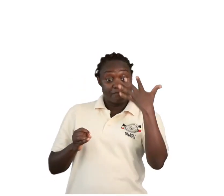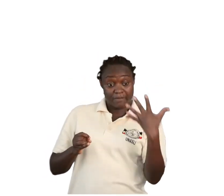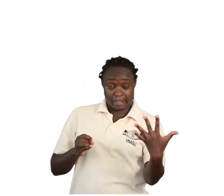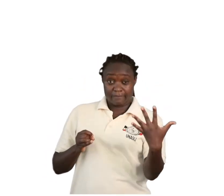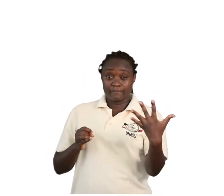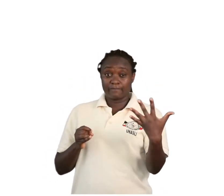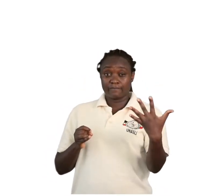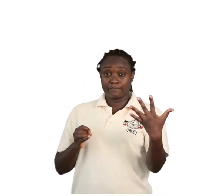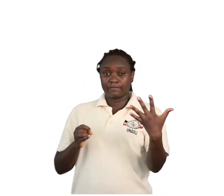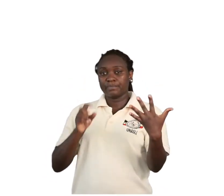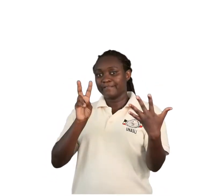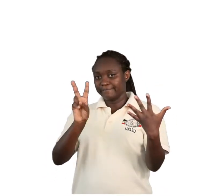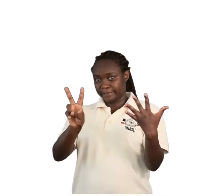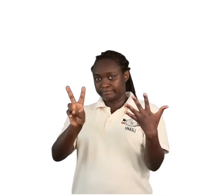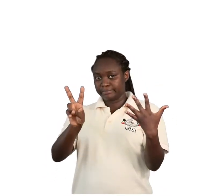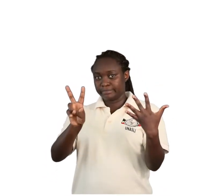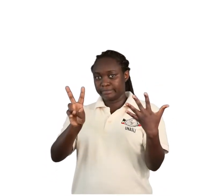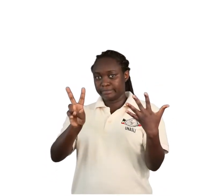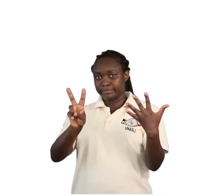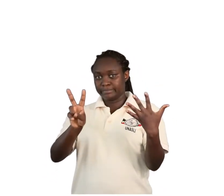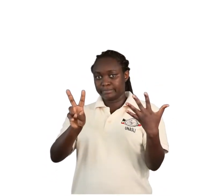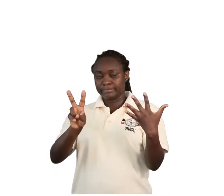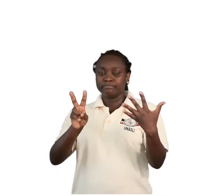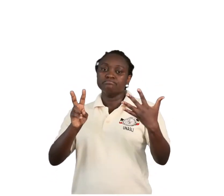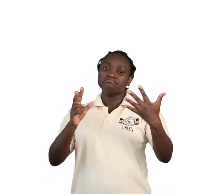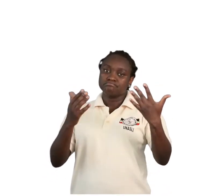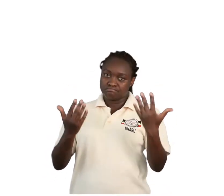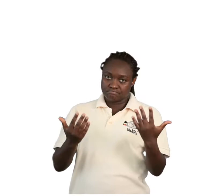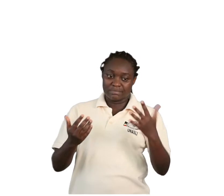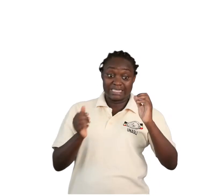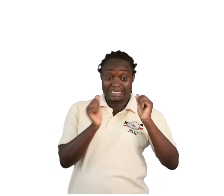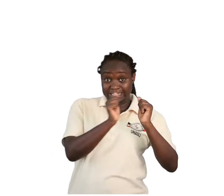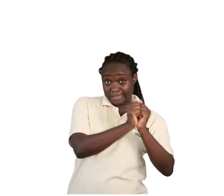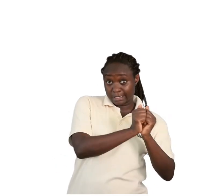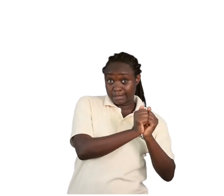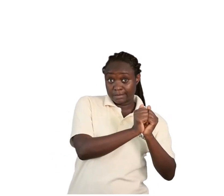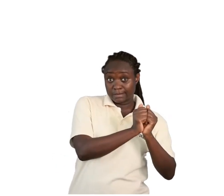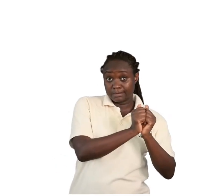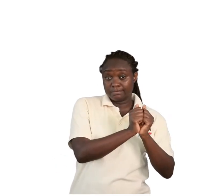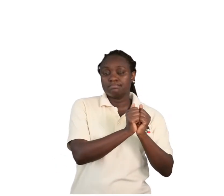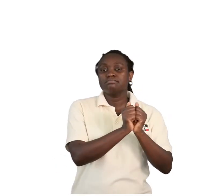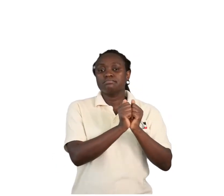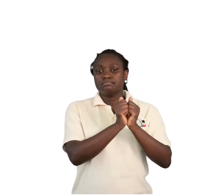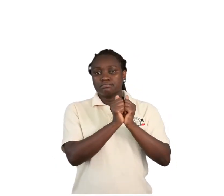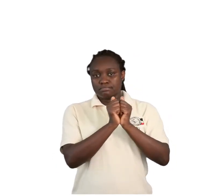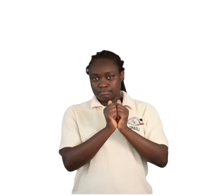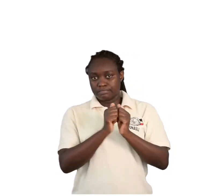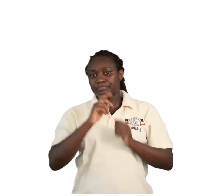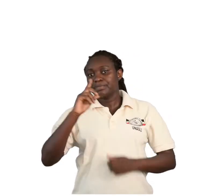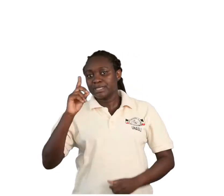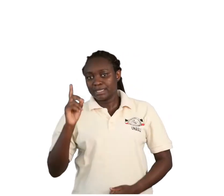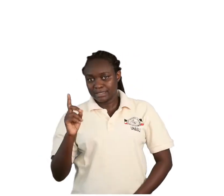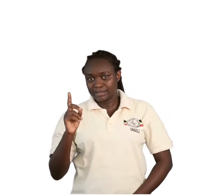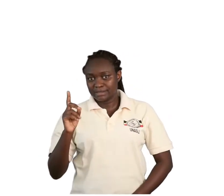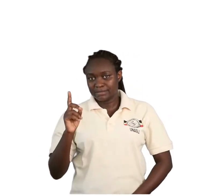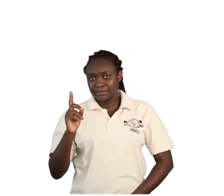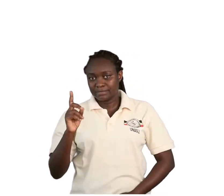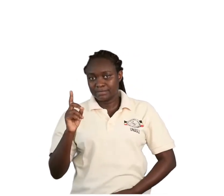written as V. We have 10, which is written as